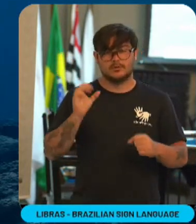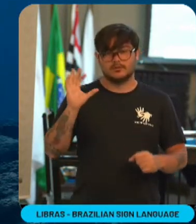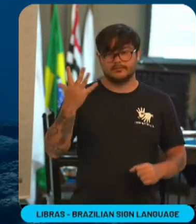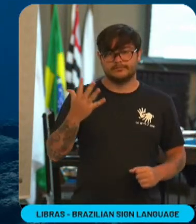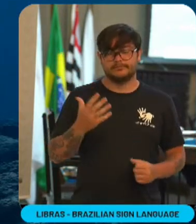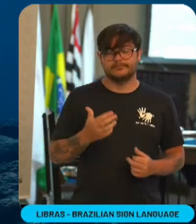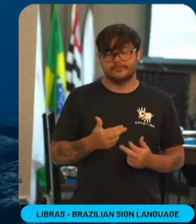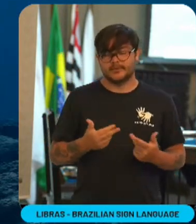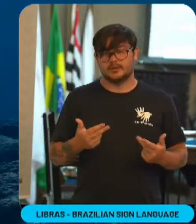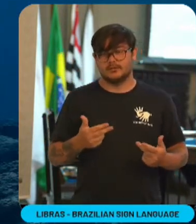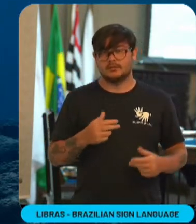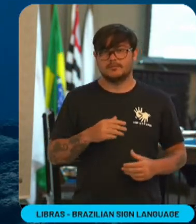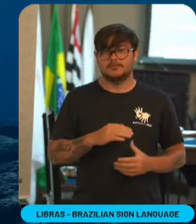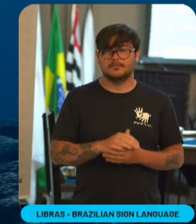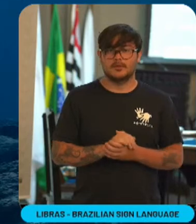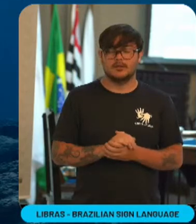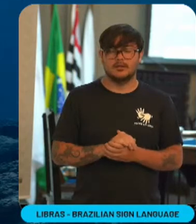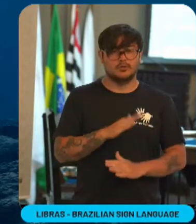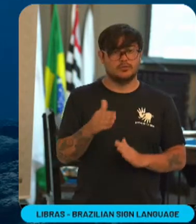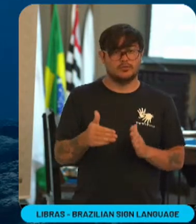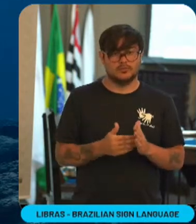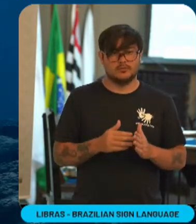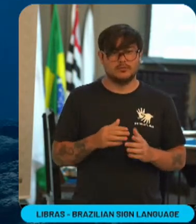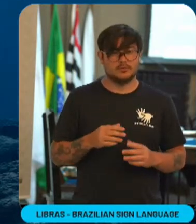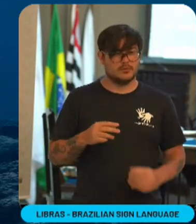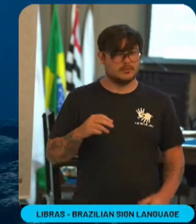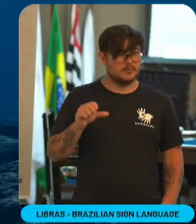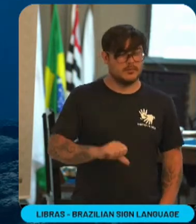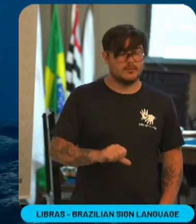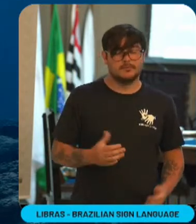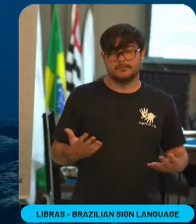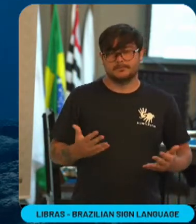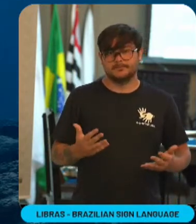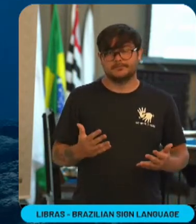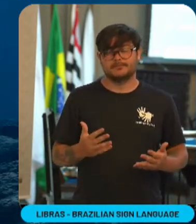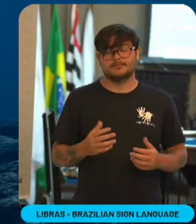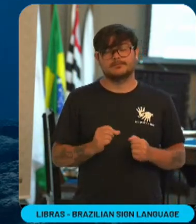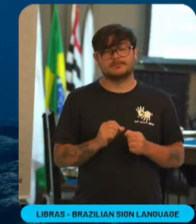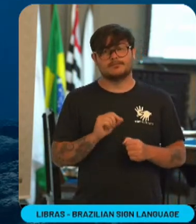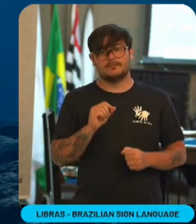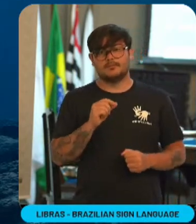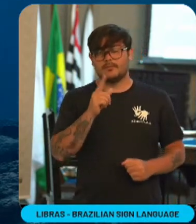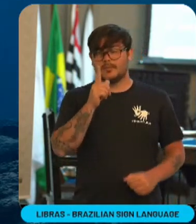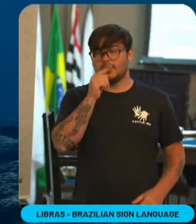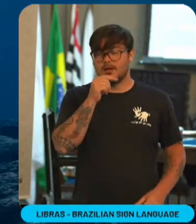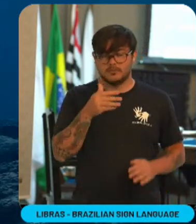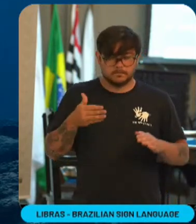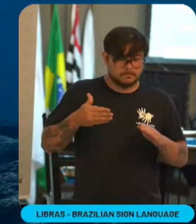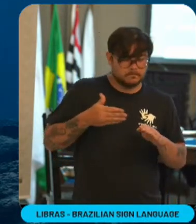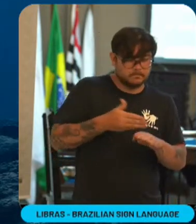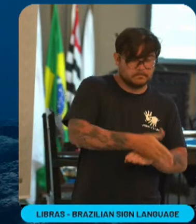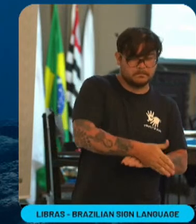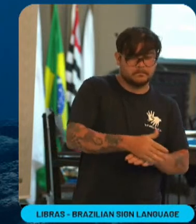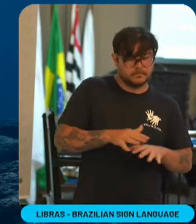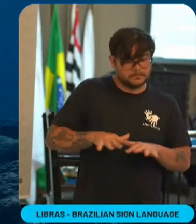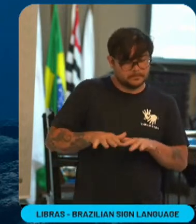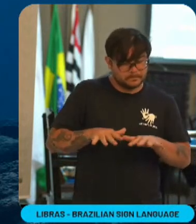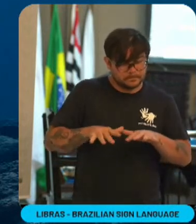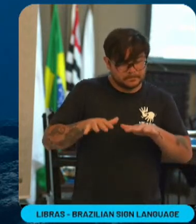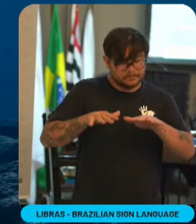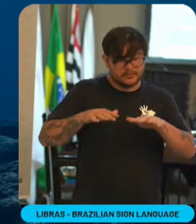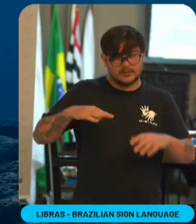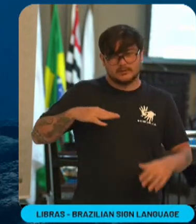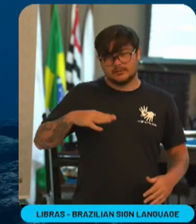this will increase the event. And with the extreme events, waters